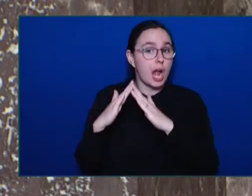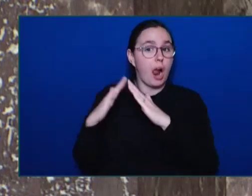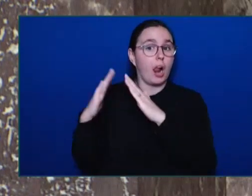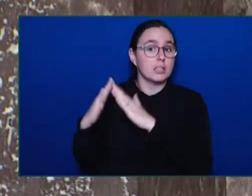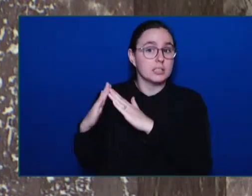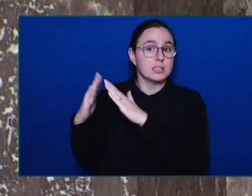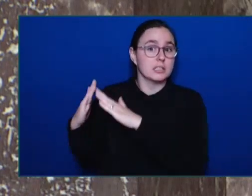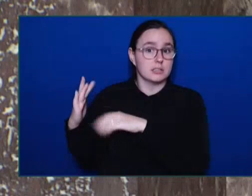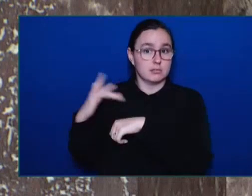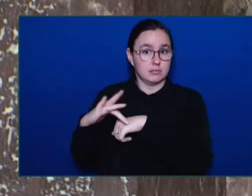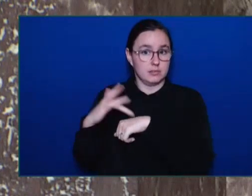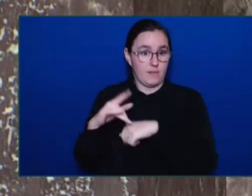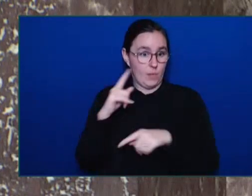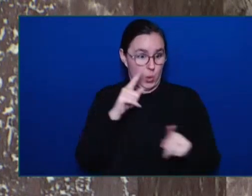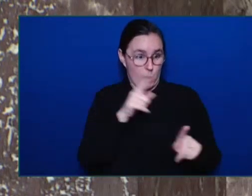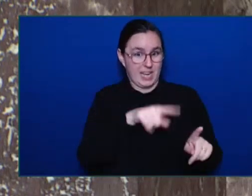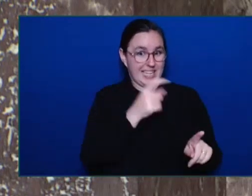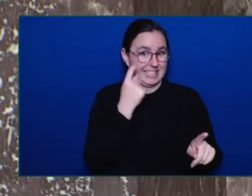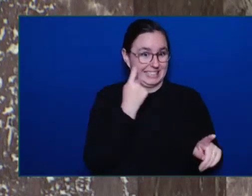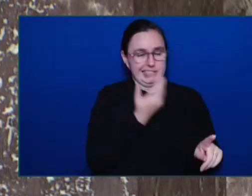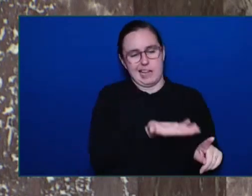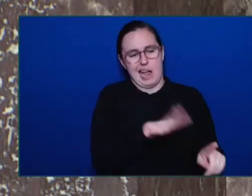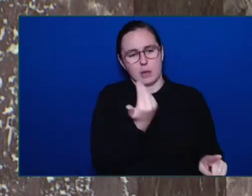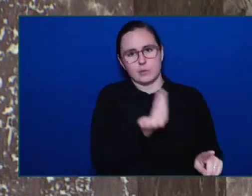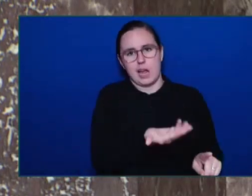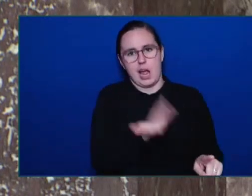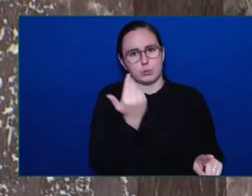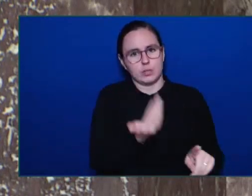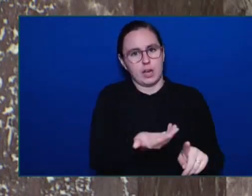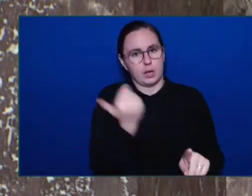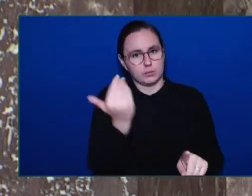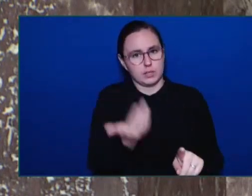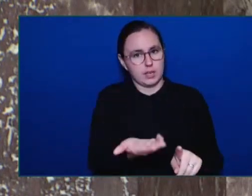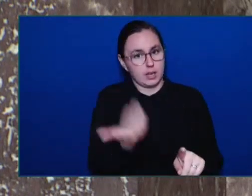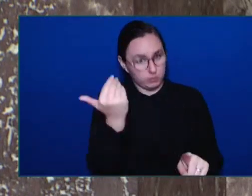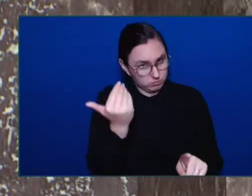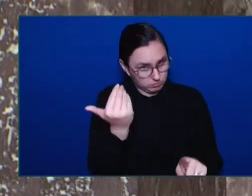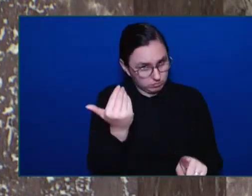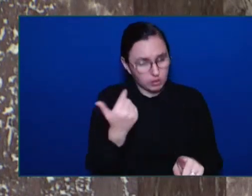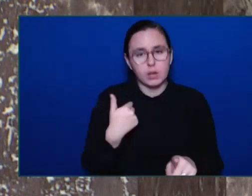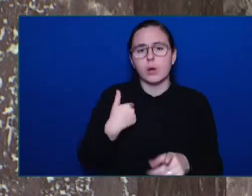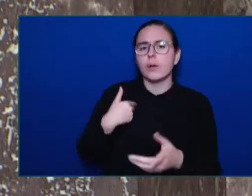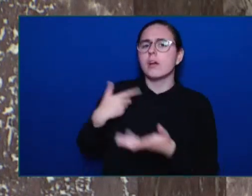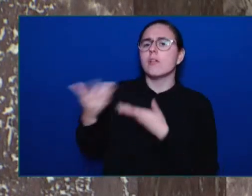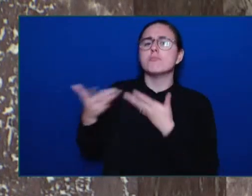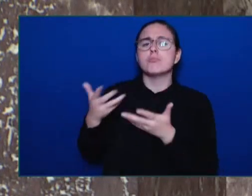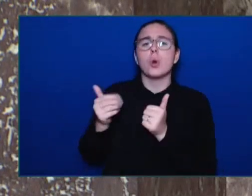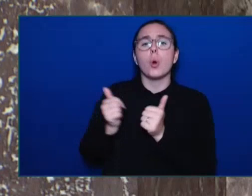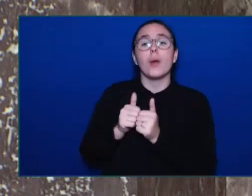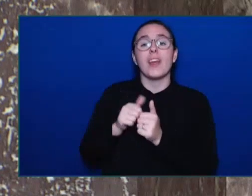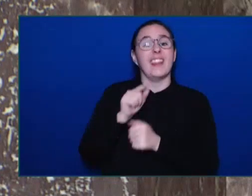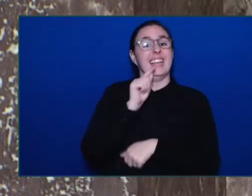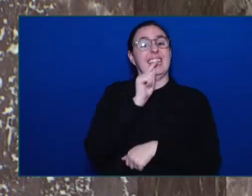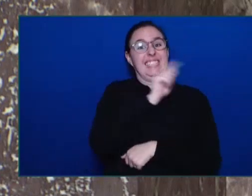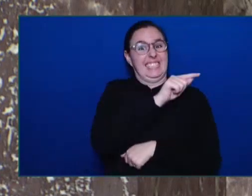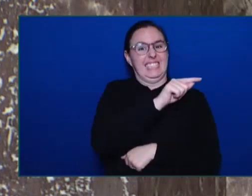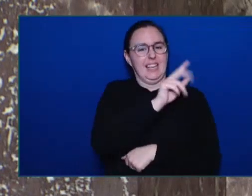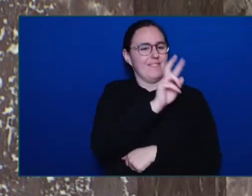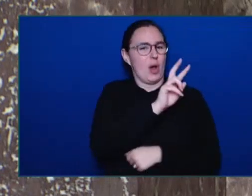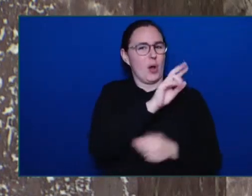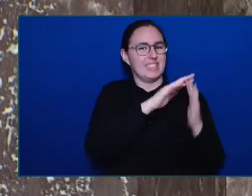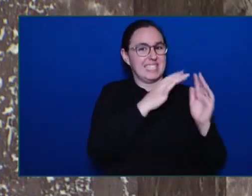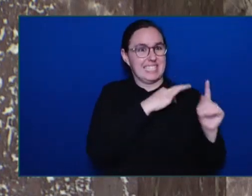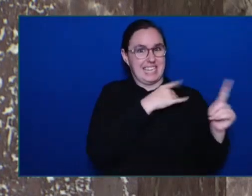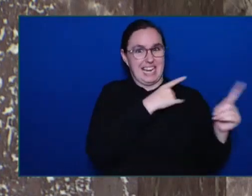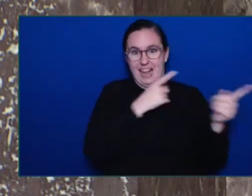have connected with the City of Vancouver staff. They will be talking to every individual, asking them if they need access to shelter, and we have shelter